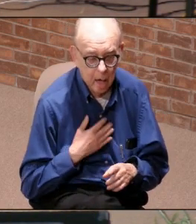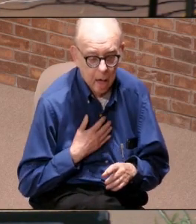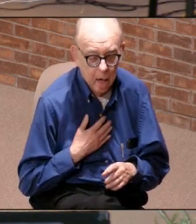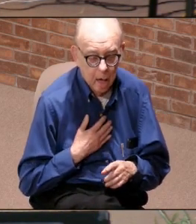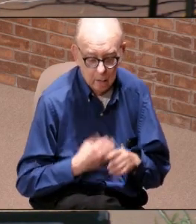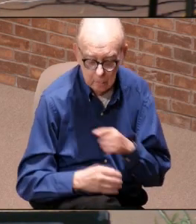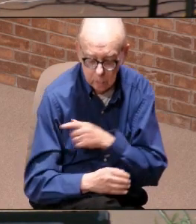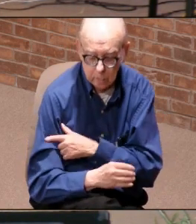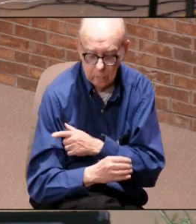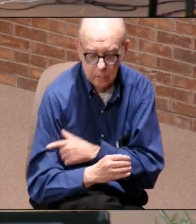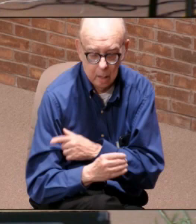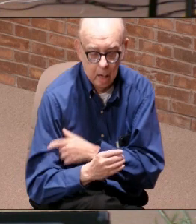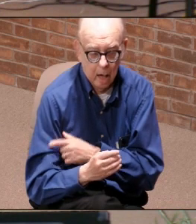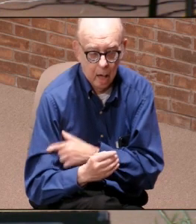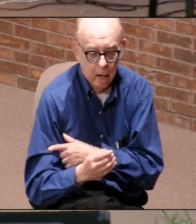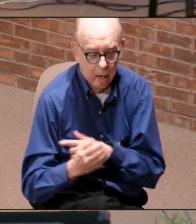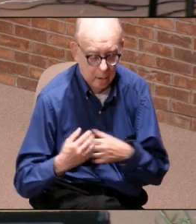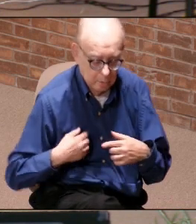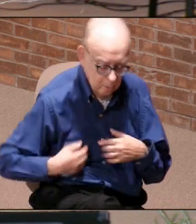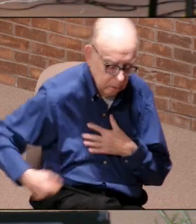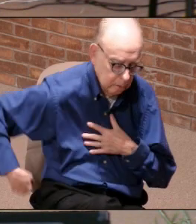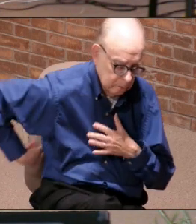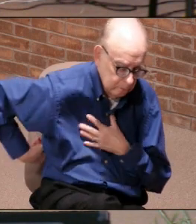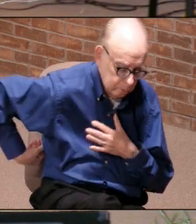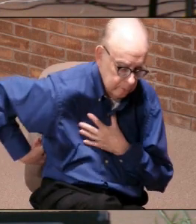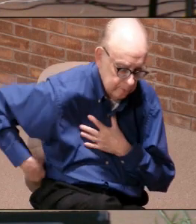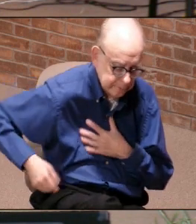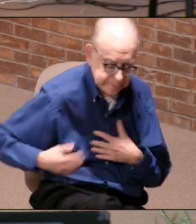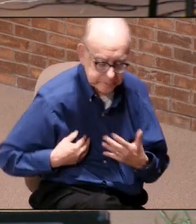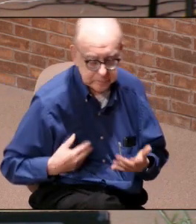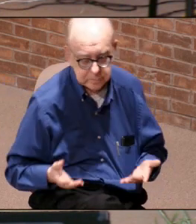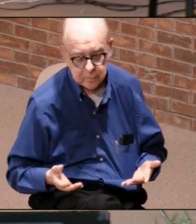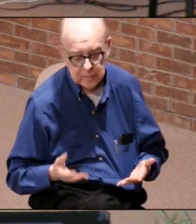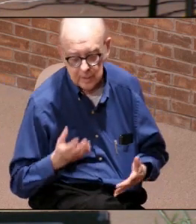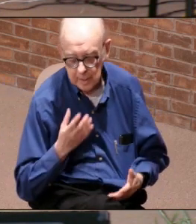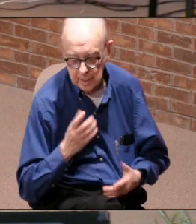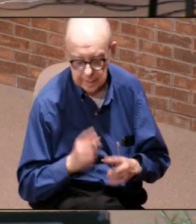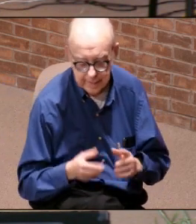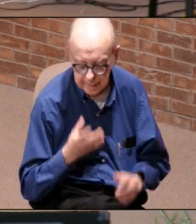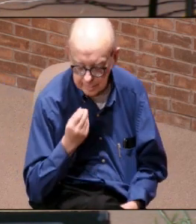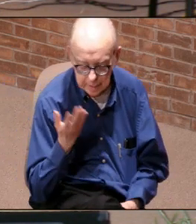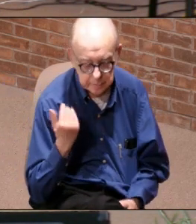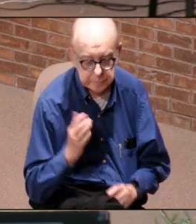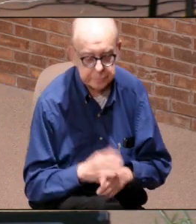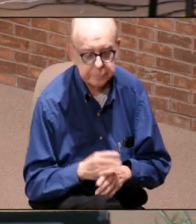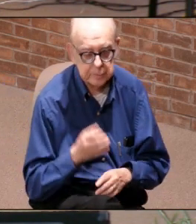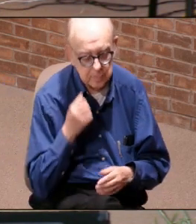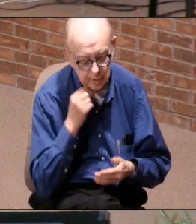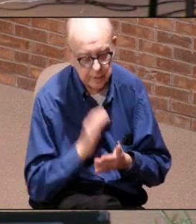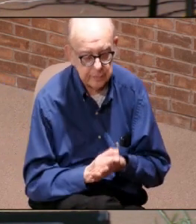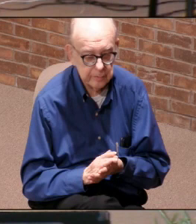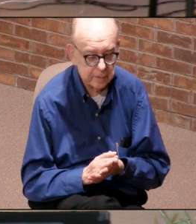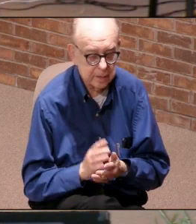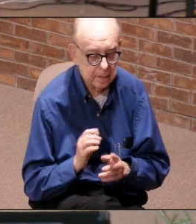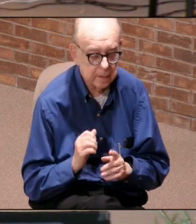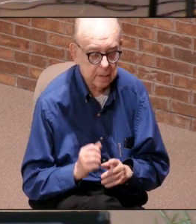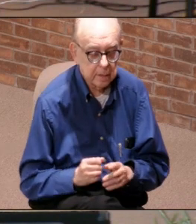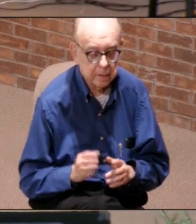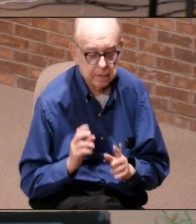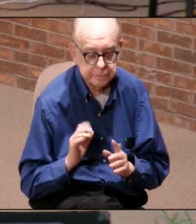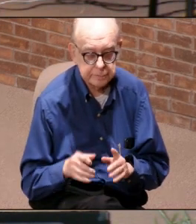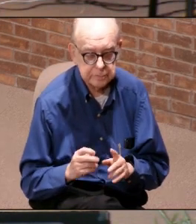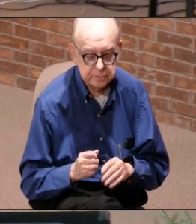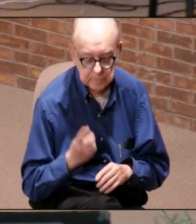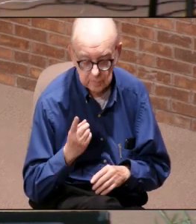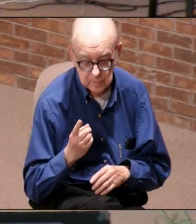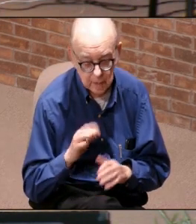hurts. My back hurts. I couldn't sleep last night. The wife kept me up.